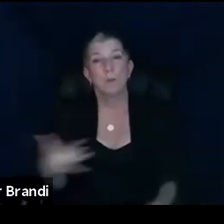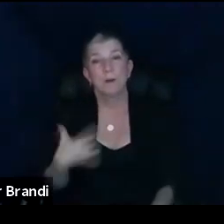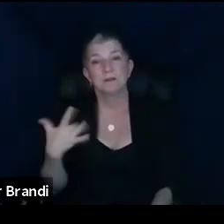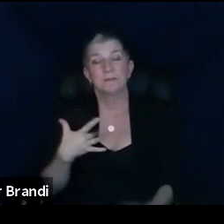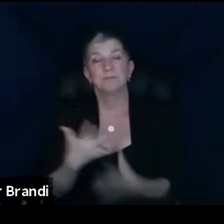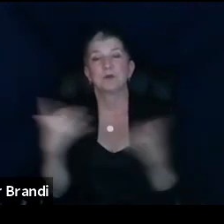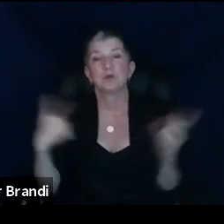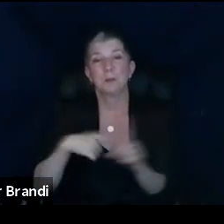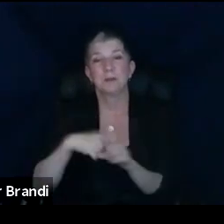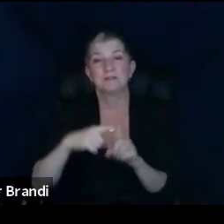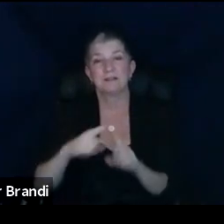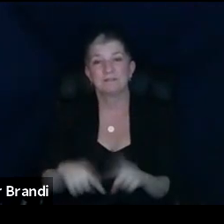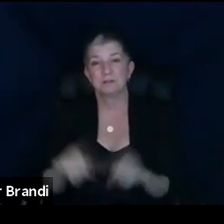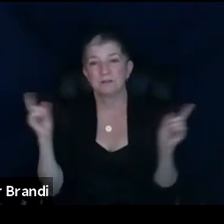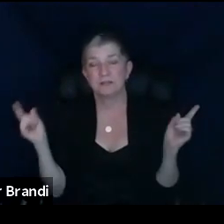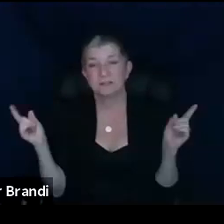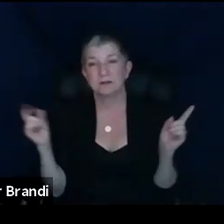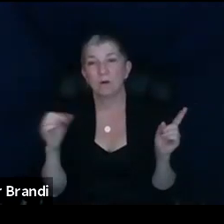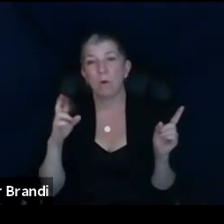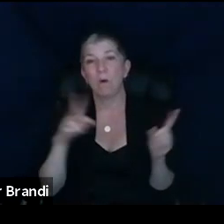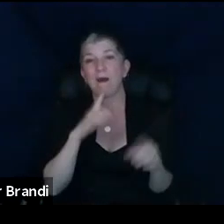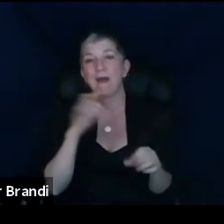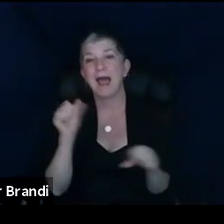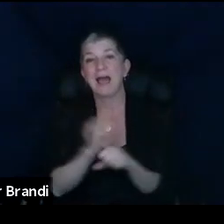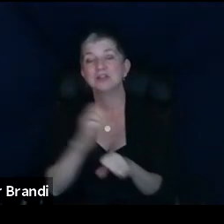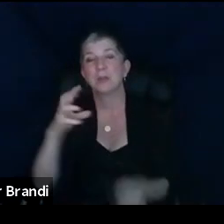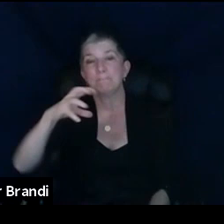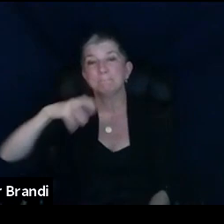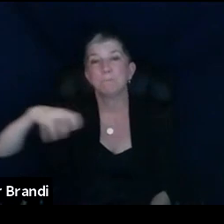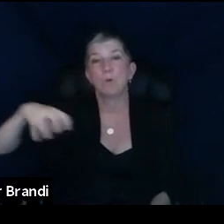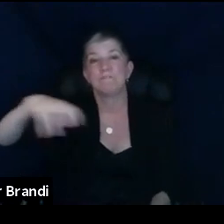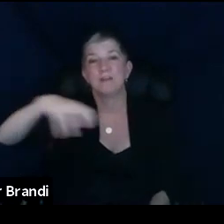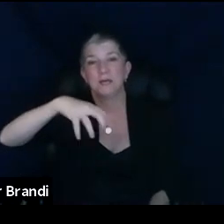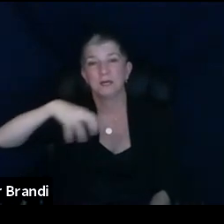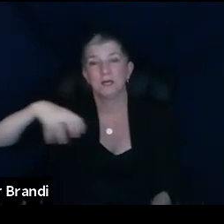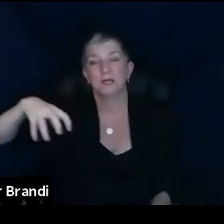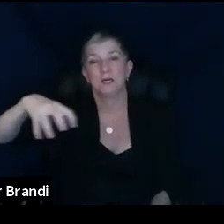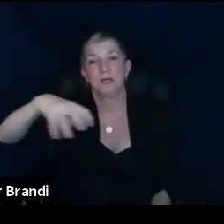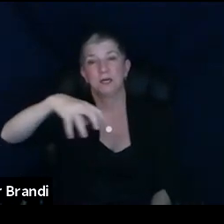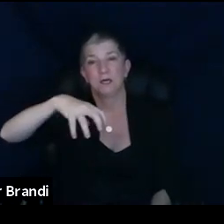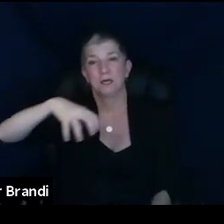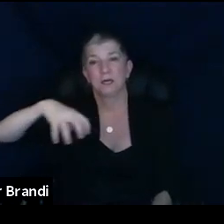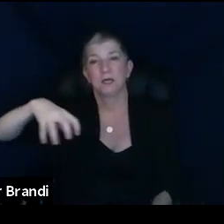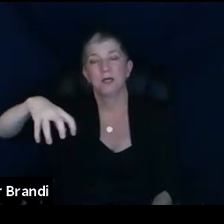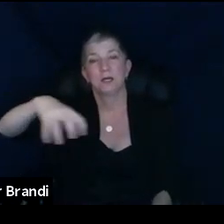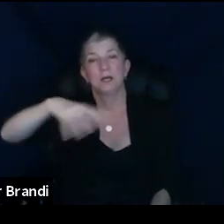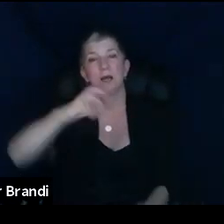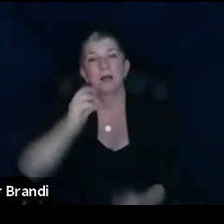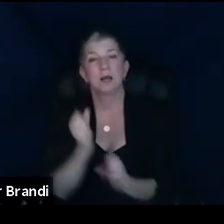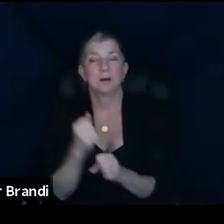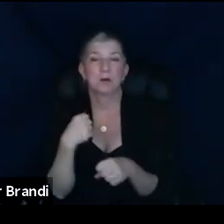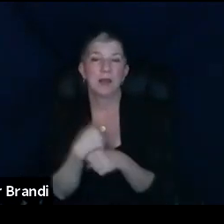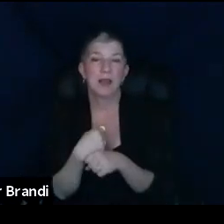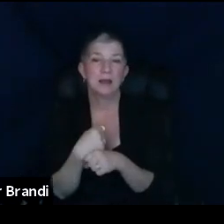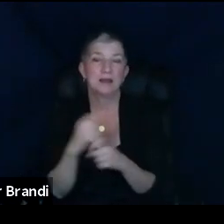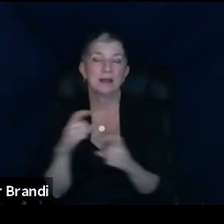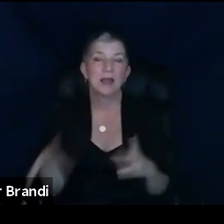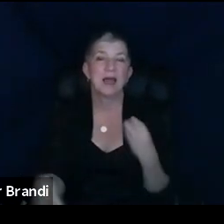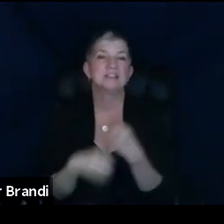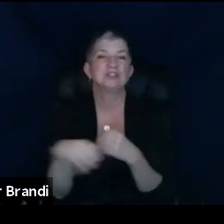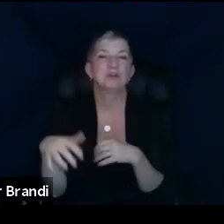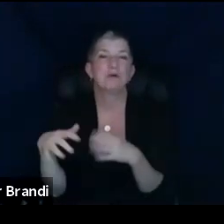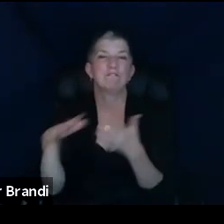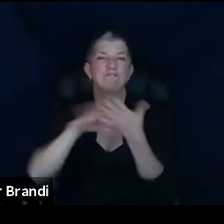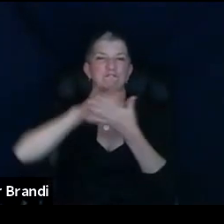of a temperature differential, or actually moving the cup and creating additional friction in